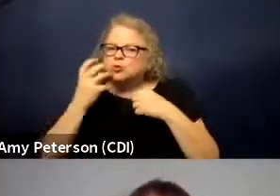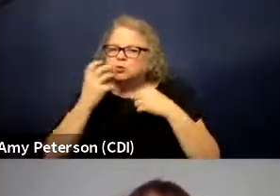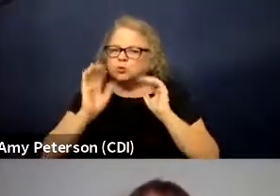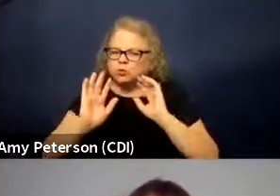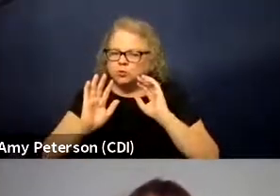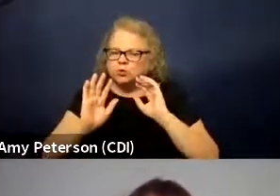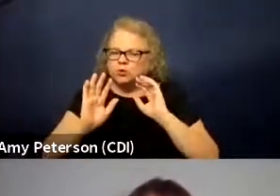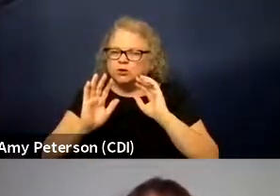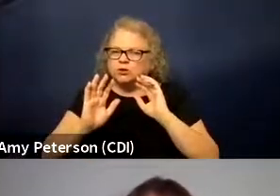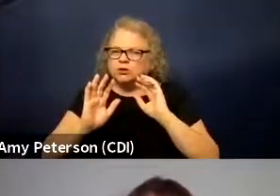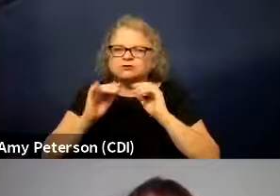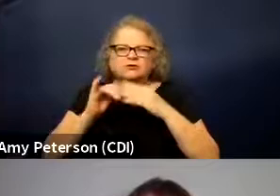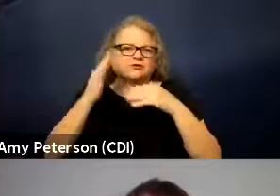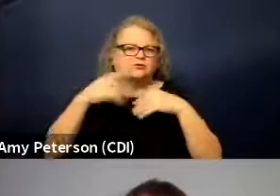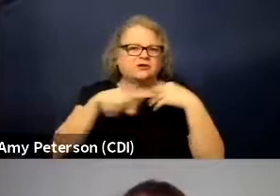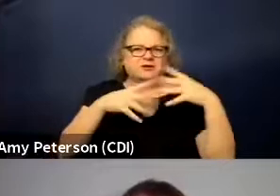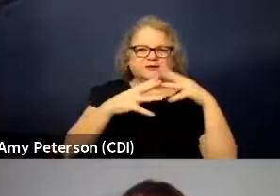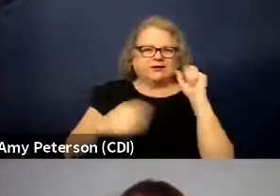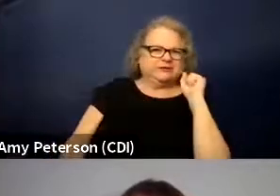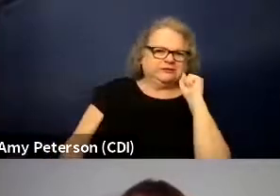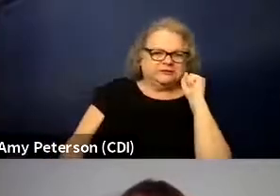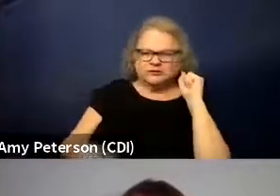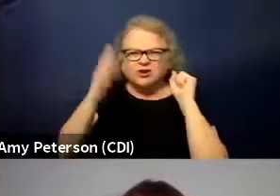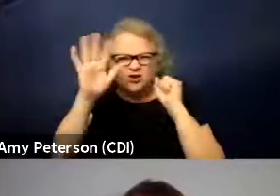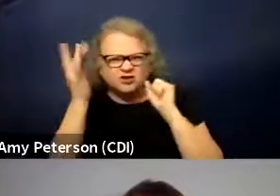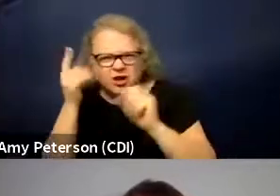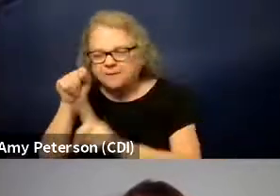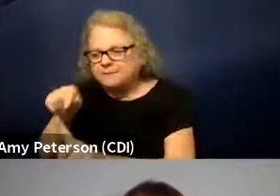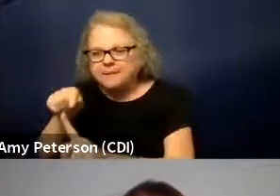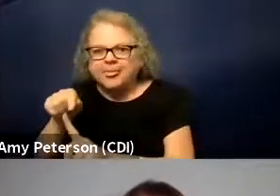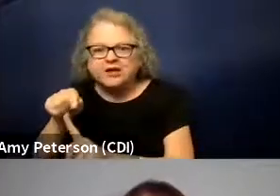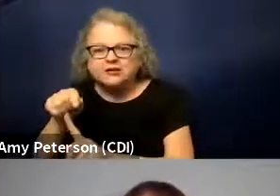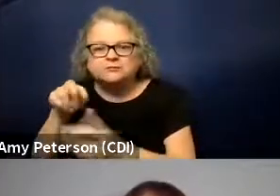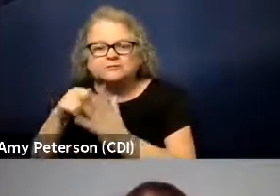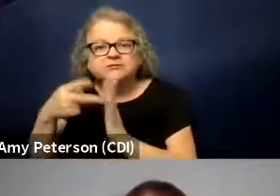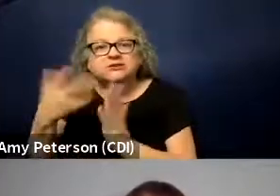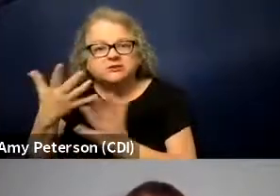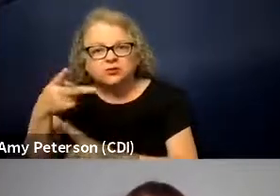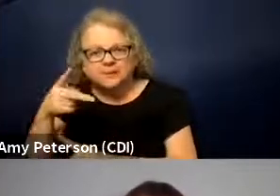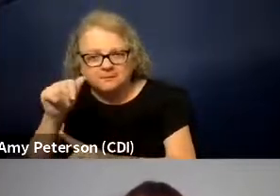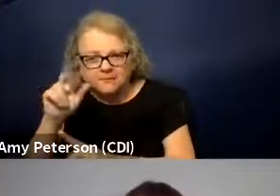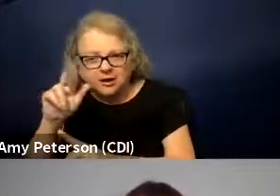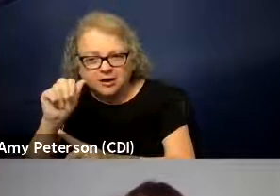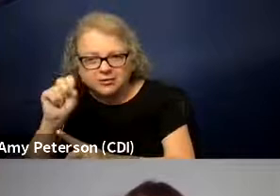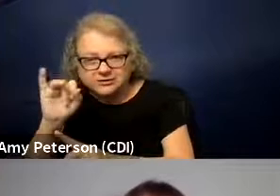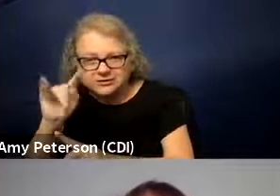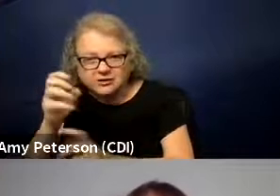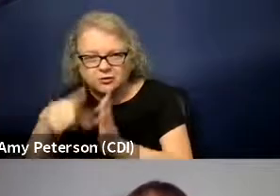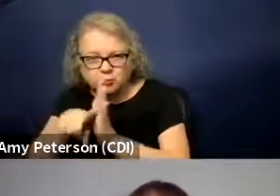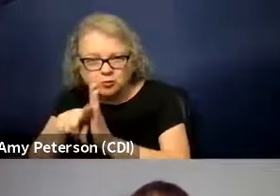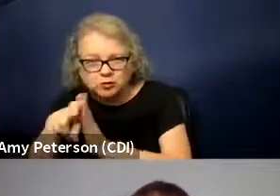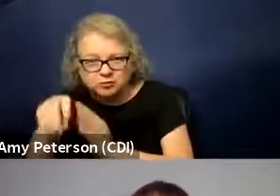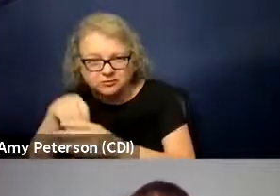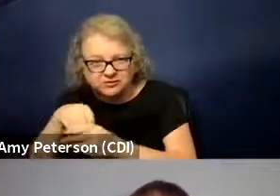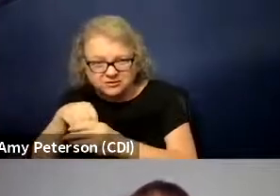rid of their worms. They were better able to fight off their COVID infection. The worrisome thing here is that